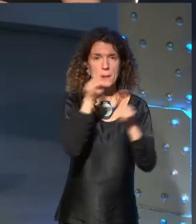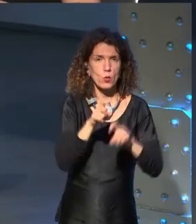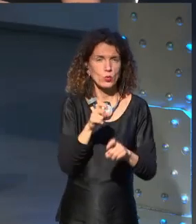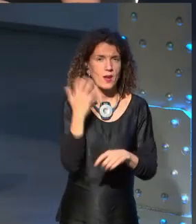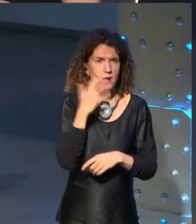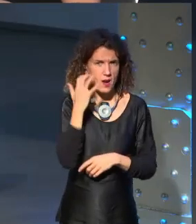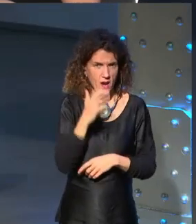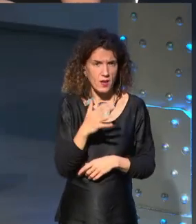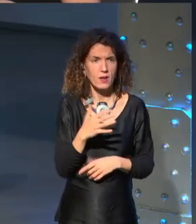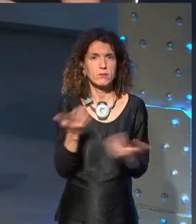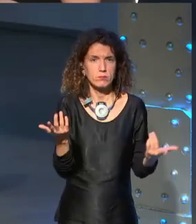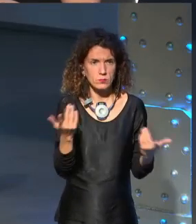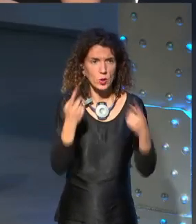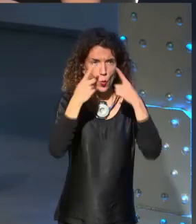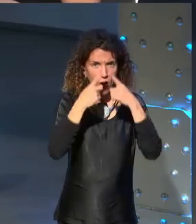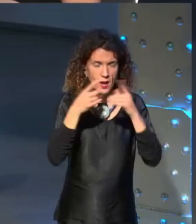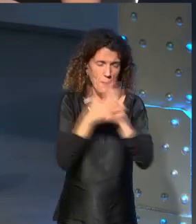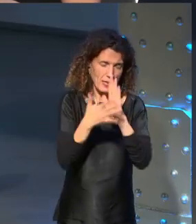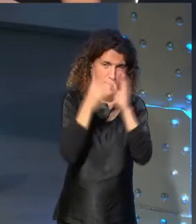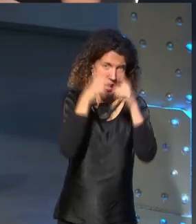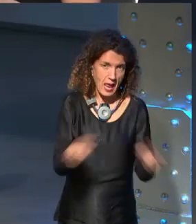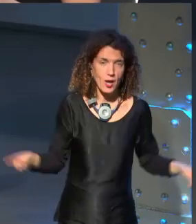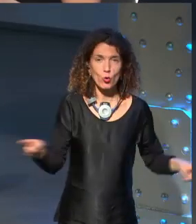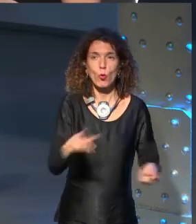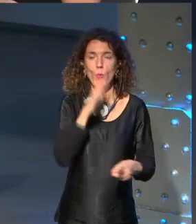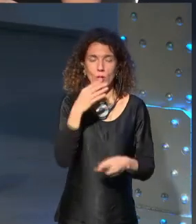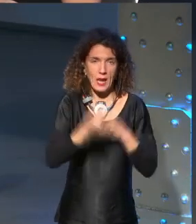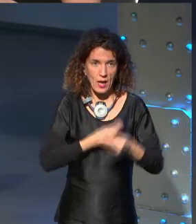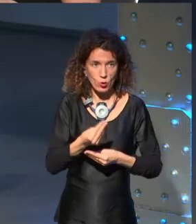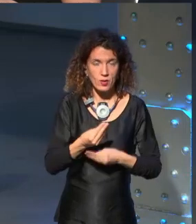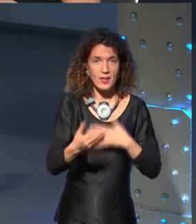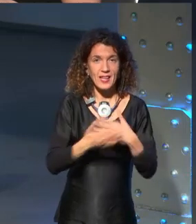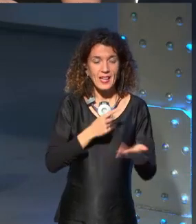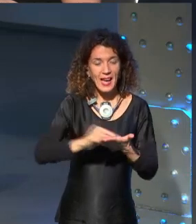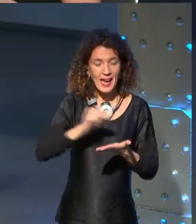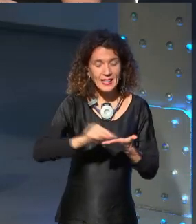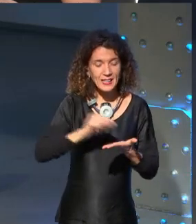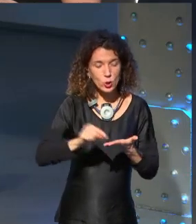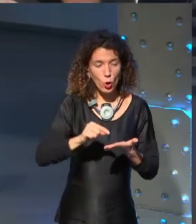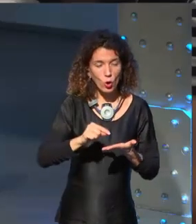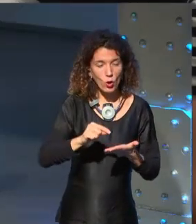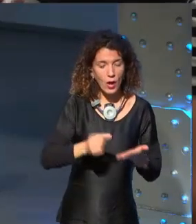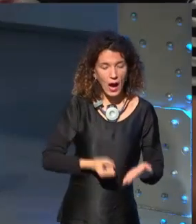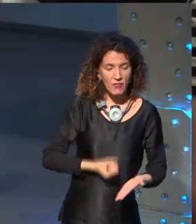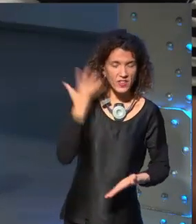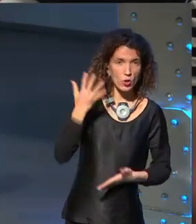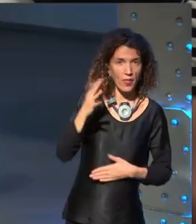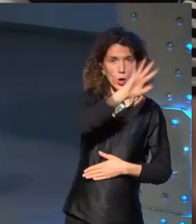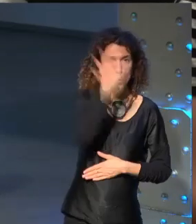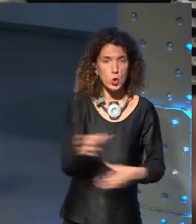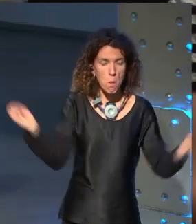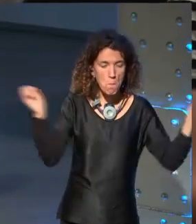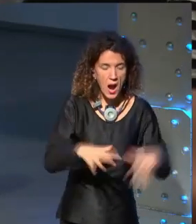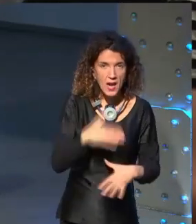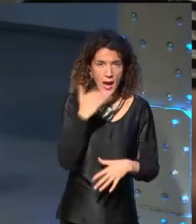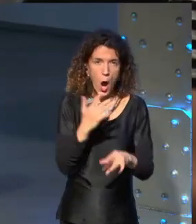floor. I have a very odd question. Perhaps it would be take me a very long time to explain why it, but is